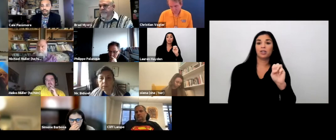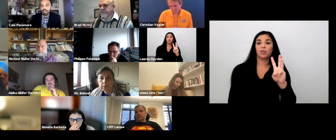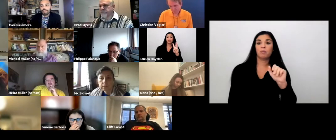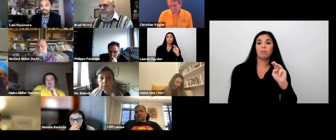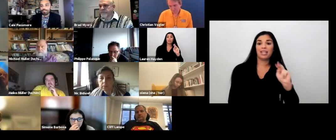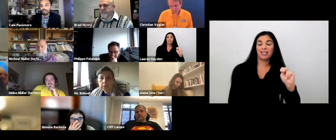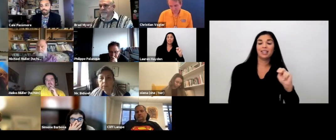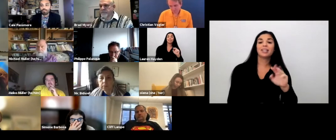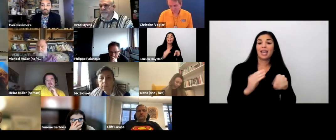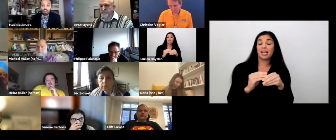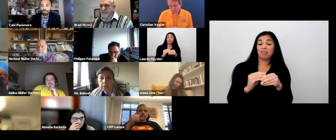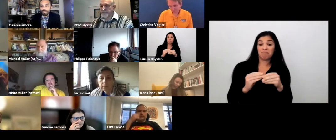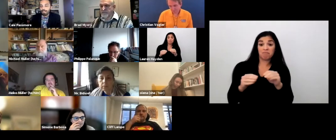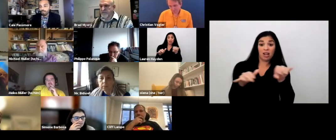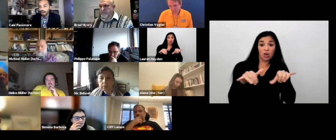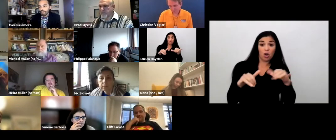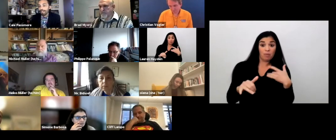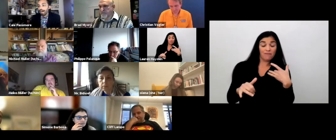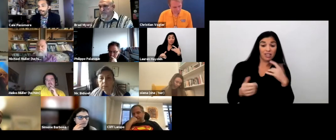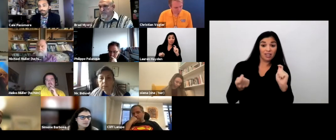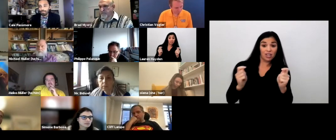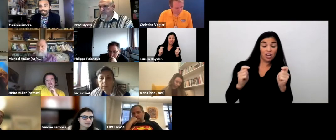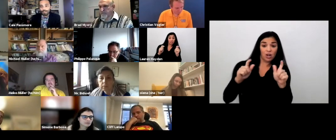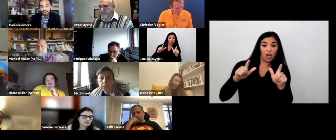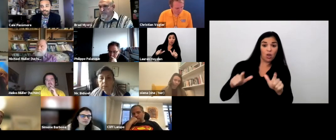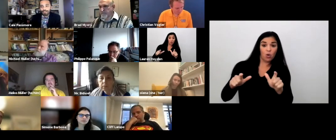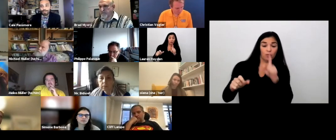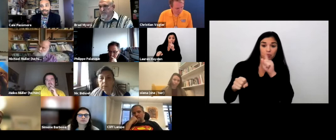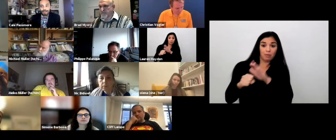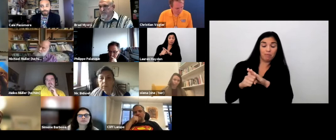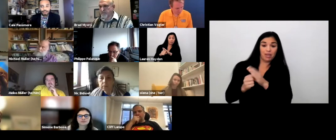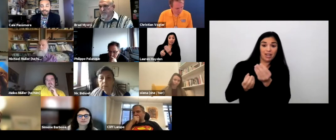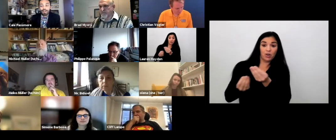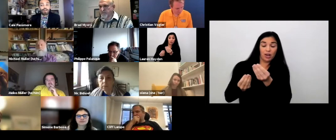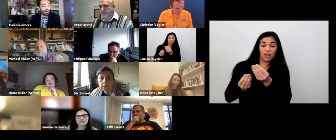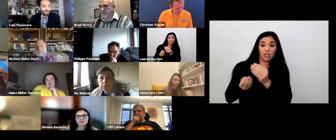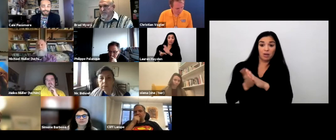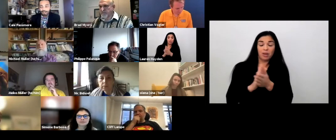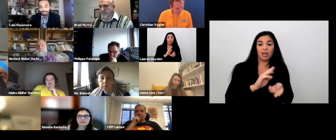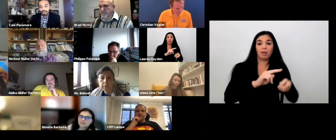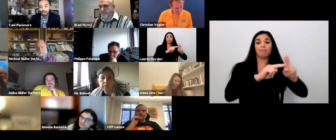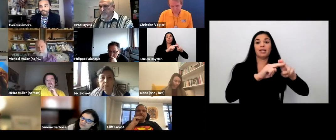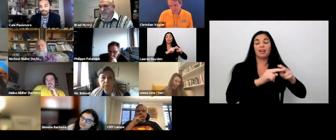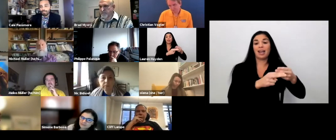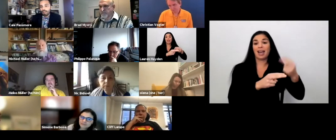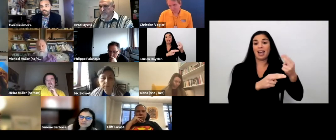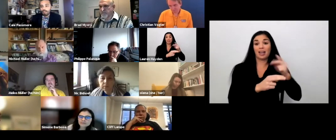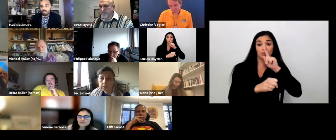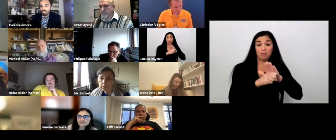is the common feeling that the change needs to be from low commitment interaction to high commitment interaction to create networking online /